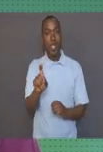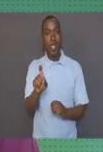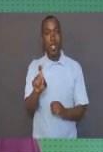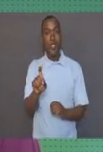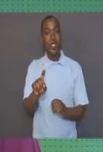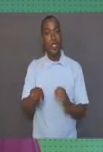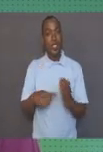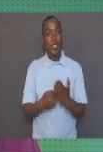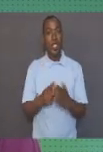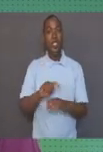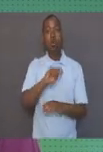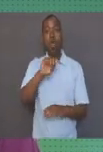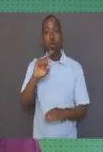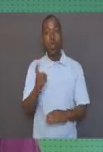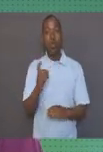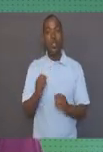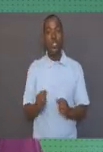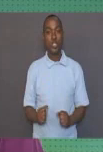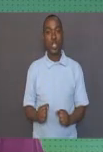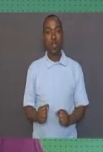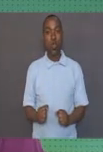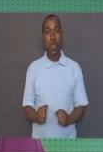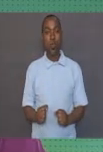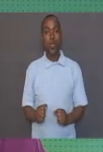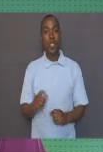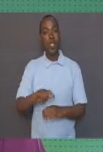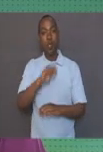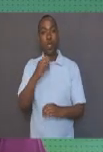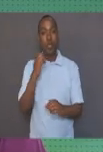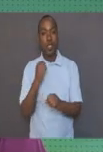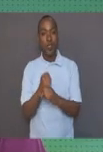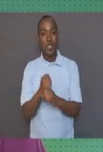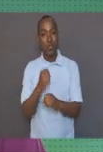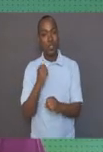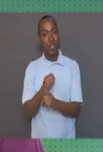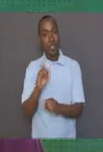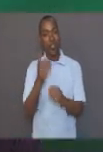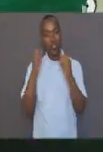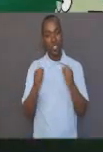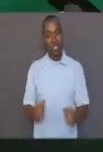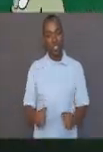or about the kind of work that takes place there.